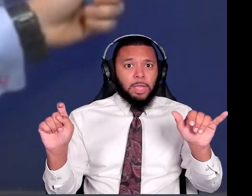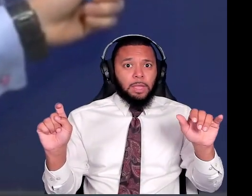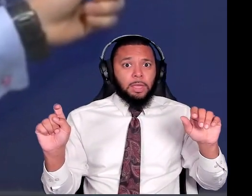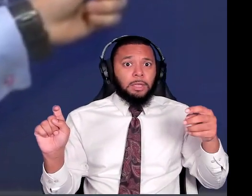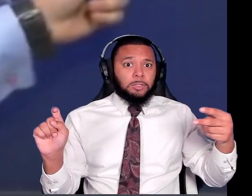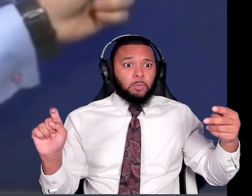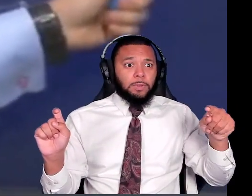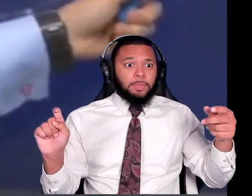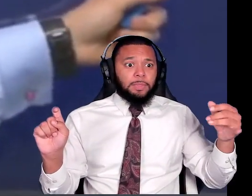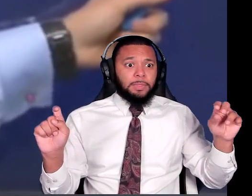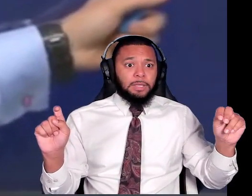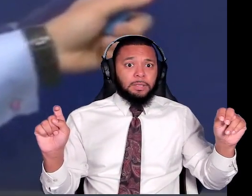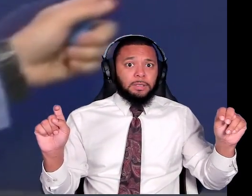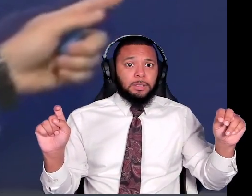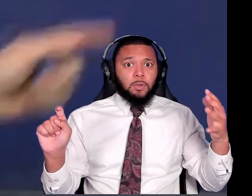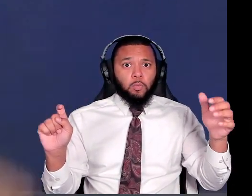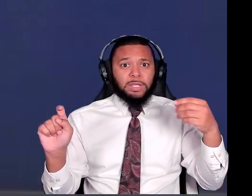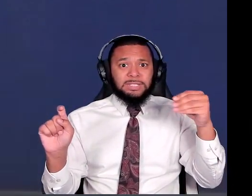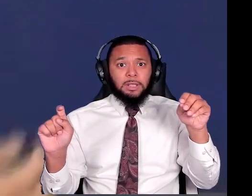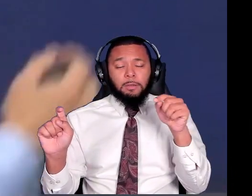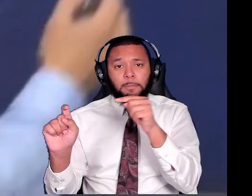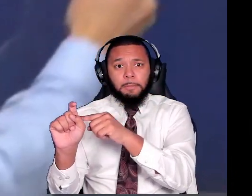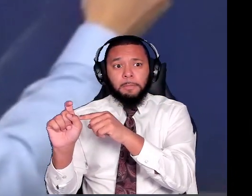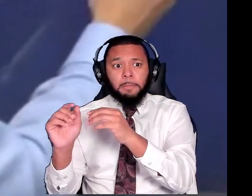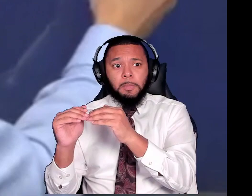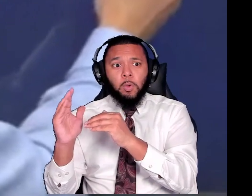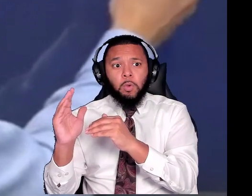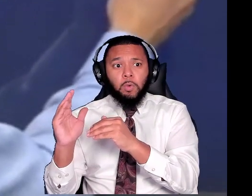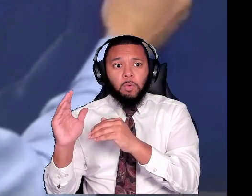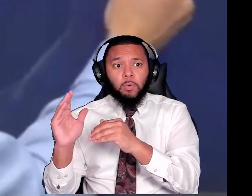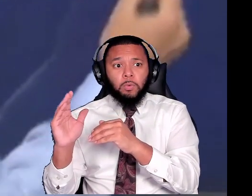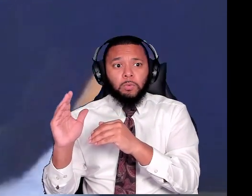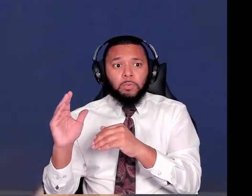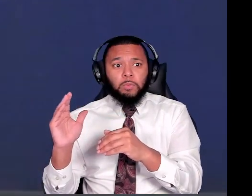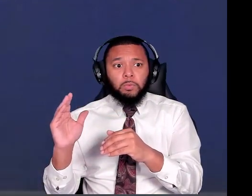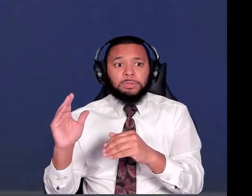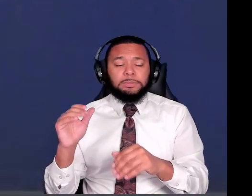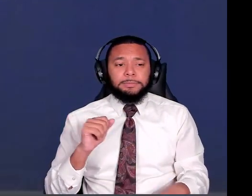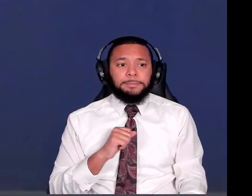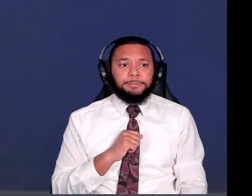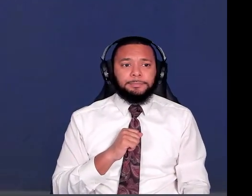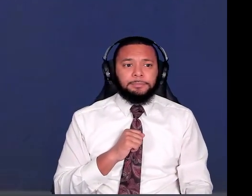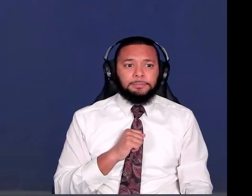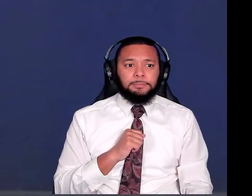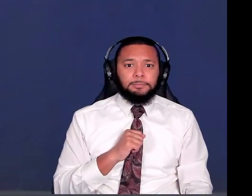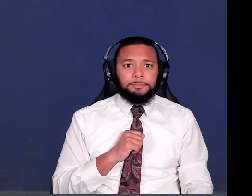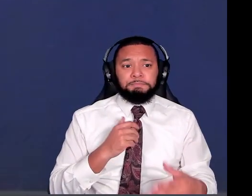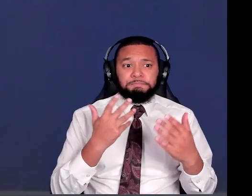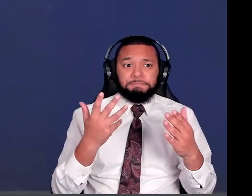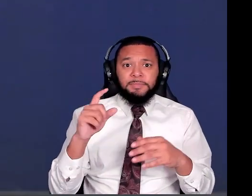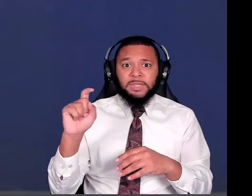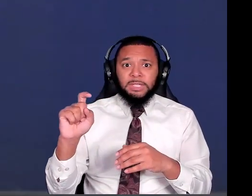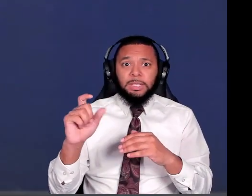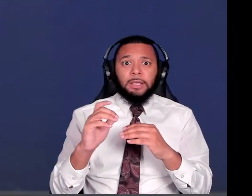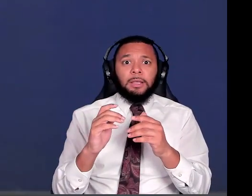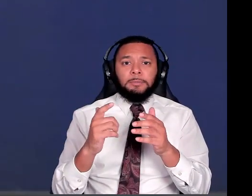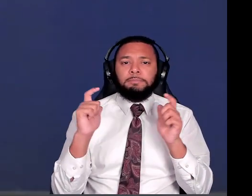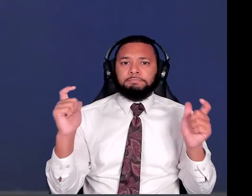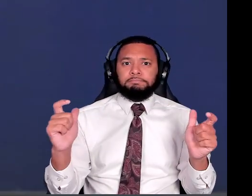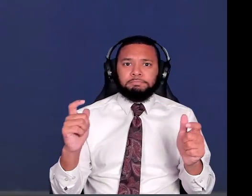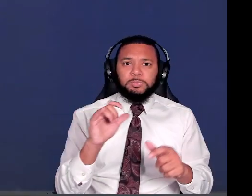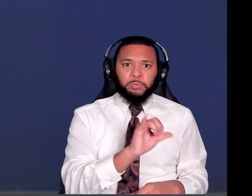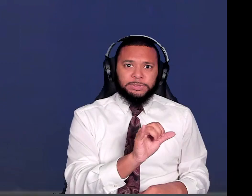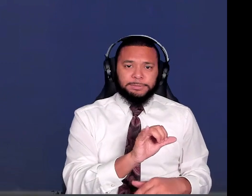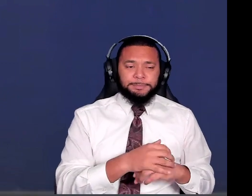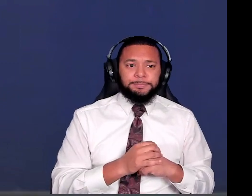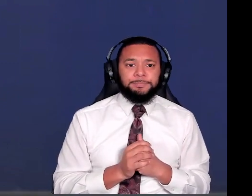she wants to sell more Caramel Delights than Thin Mints. So X is greater than Y.